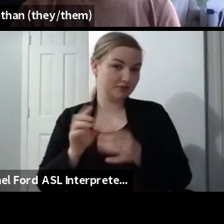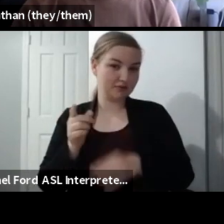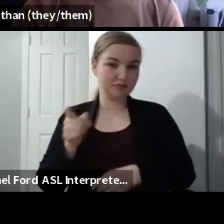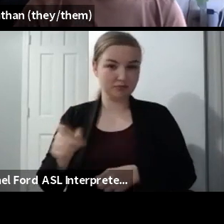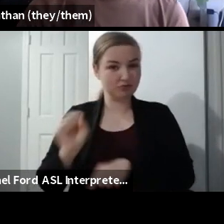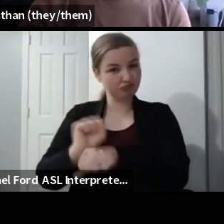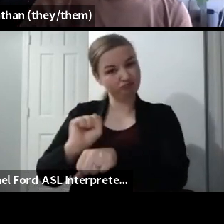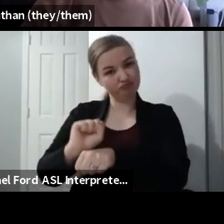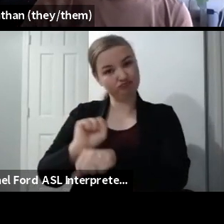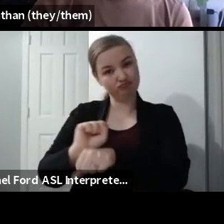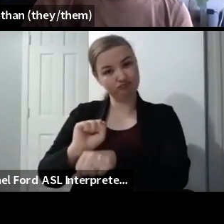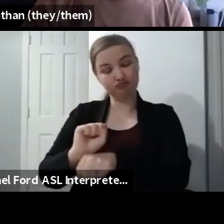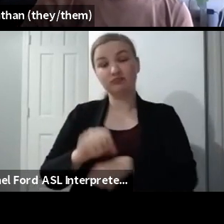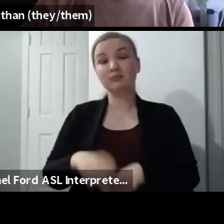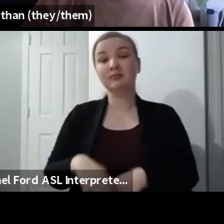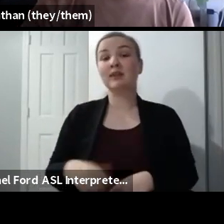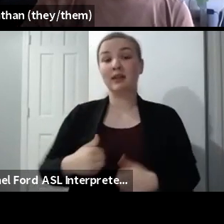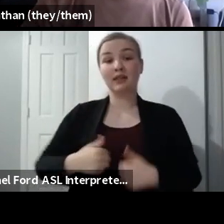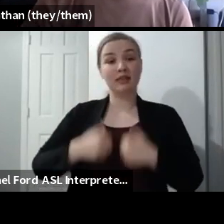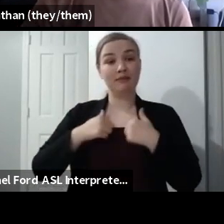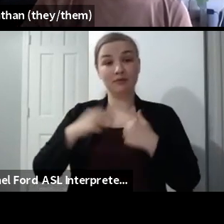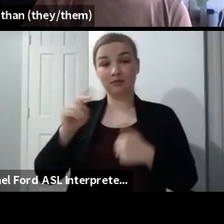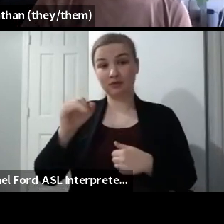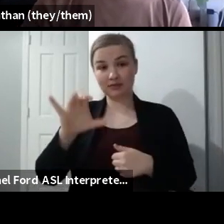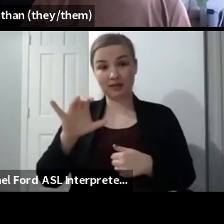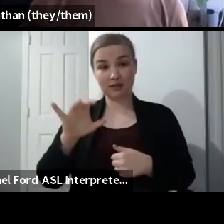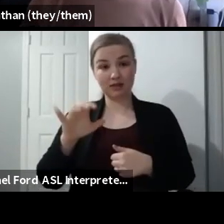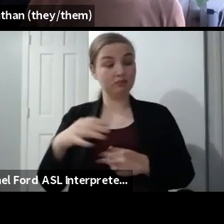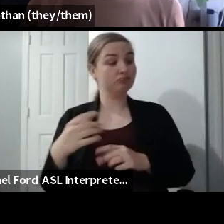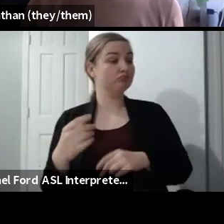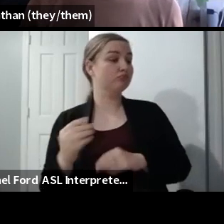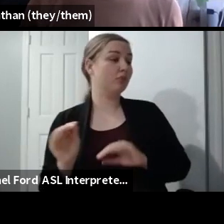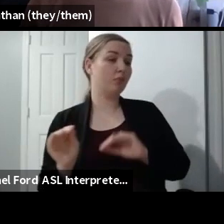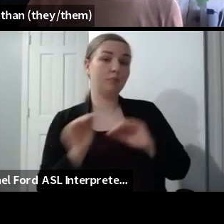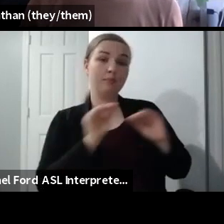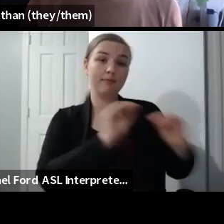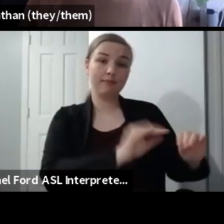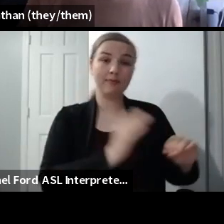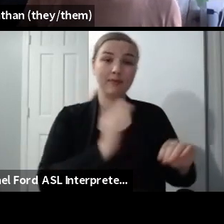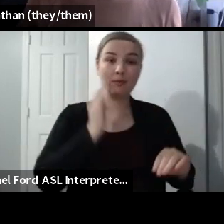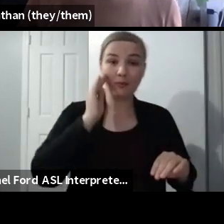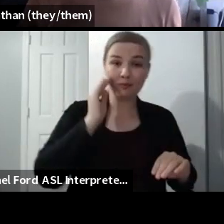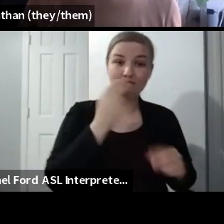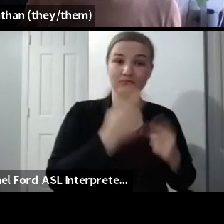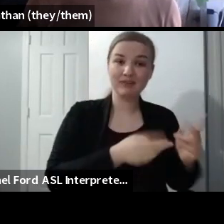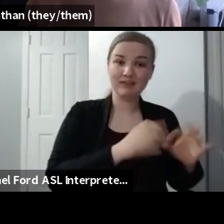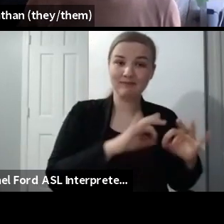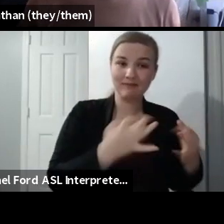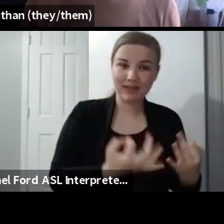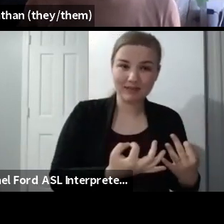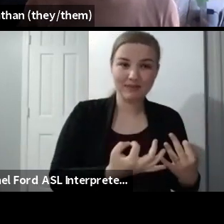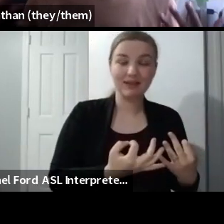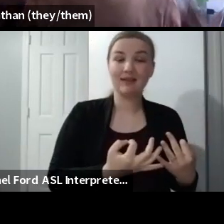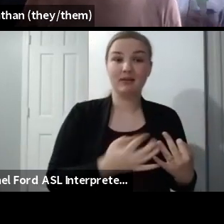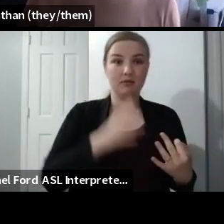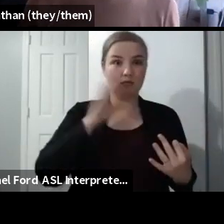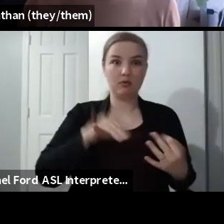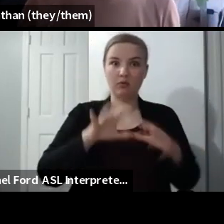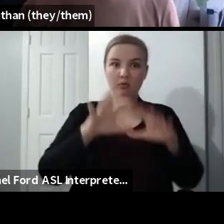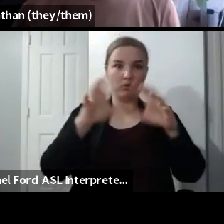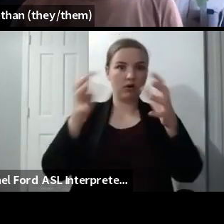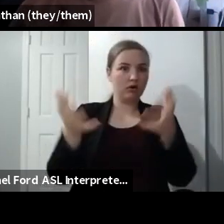back to be with family. And they were saying, you know, just like the state of the world, which is on the table in this moment, you know, everyone's going